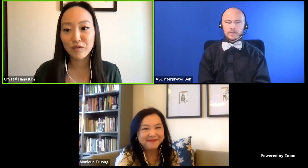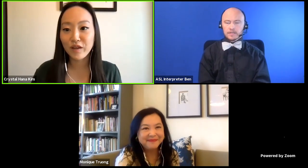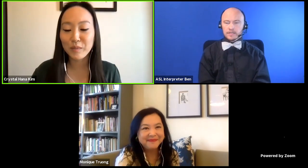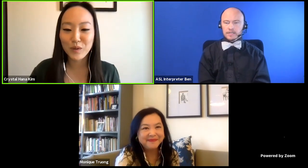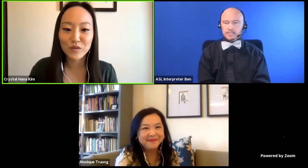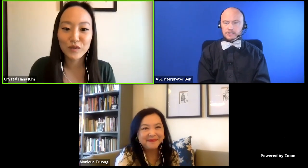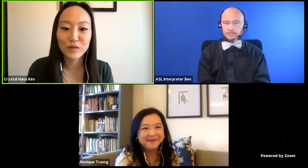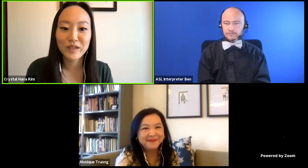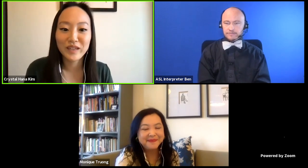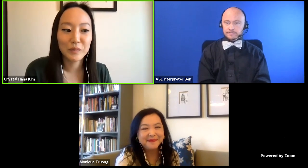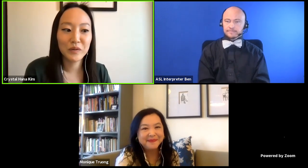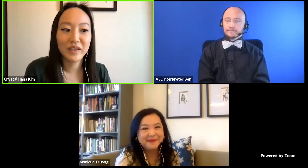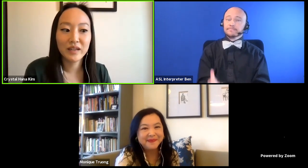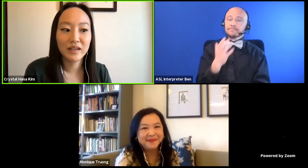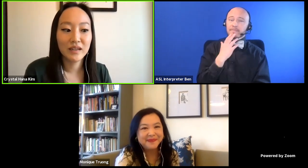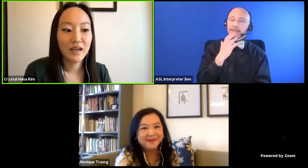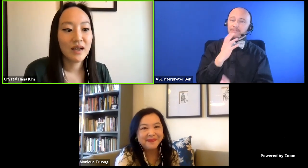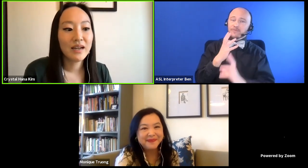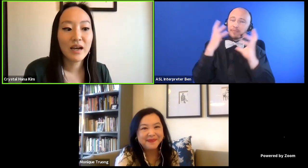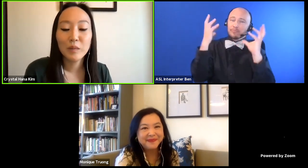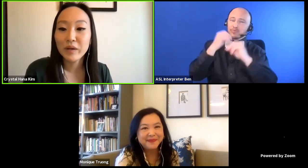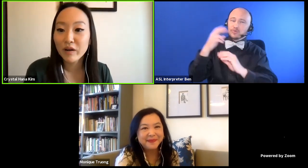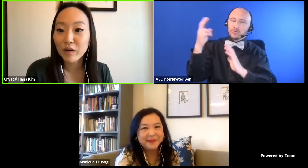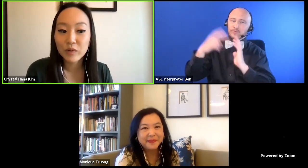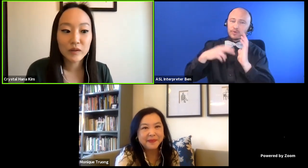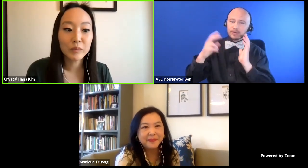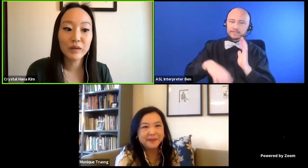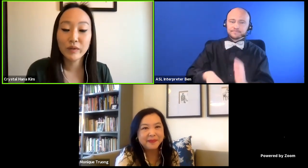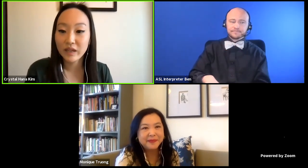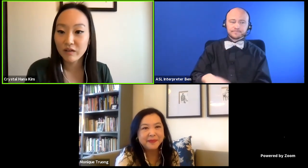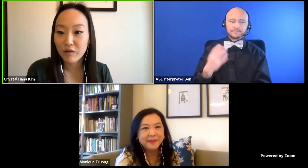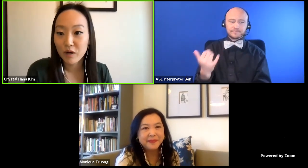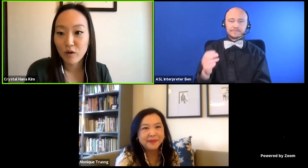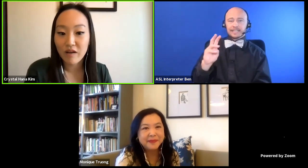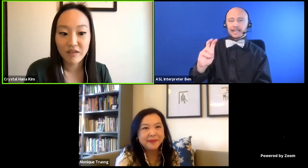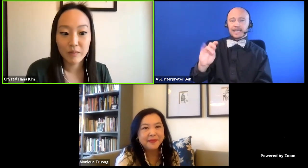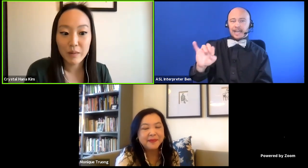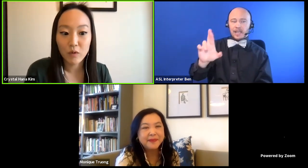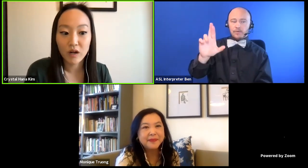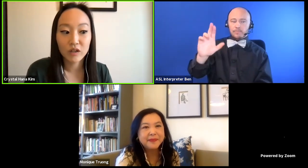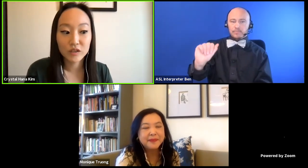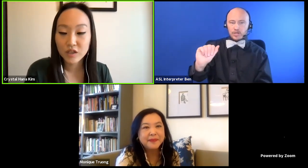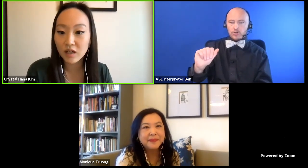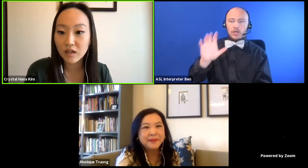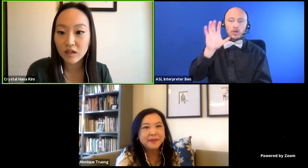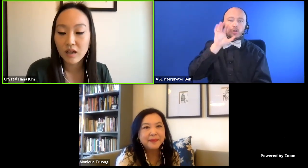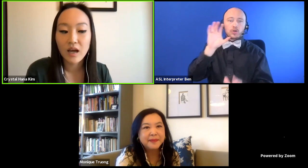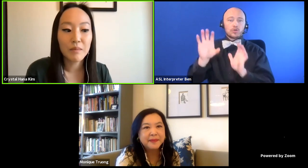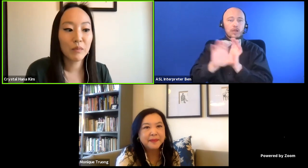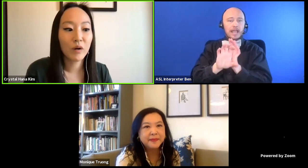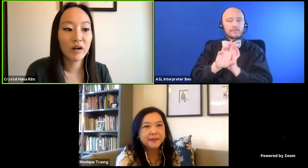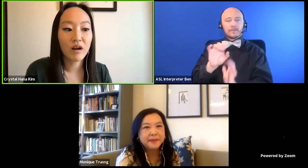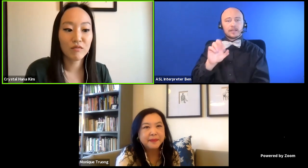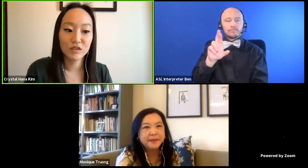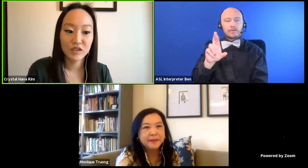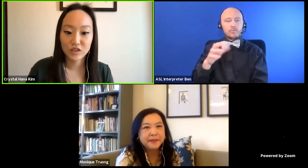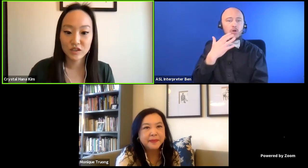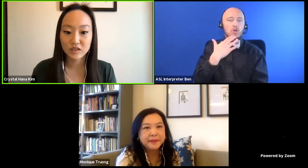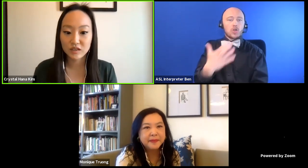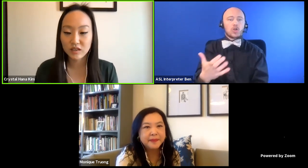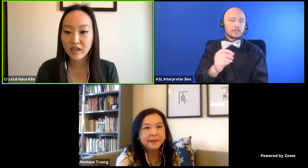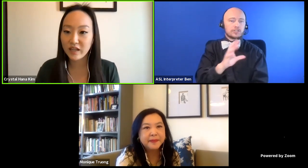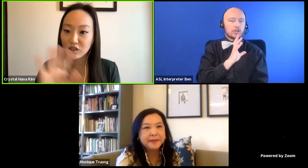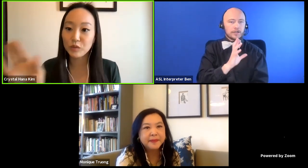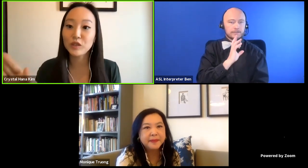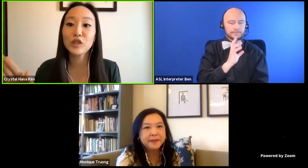Thank you for that beautiful reading, Monique. Now, Mira will be reading from her graphic memoir, Good Talk, a memoir in